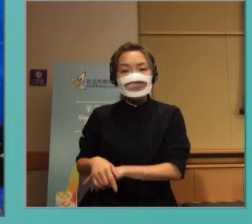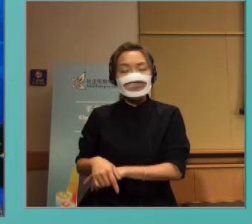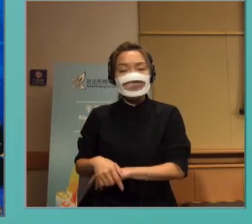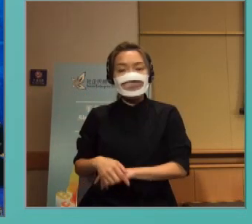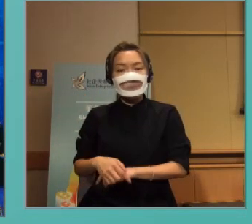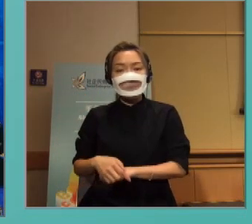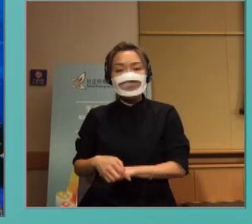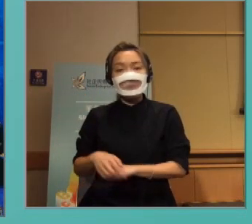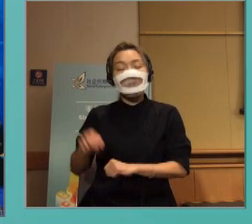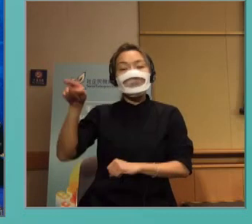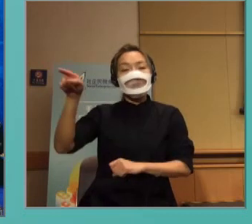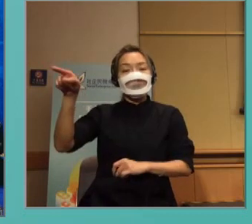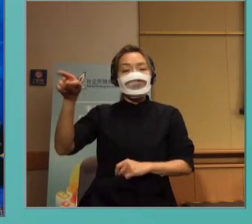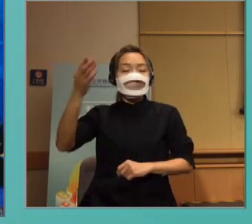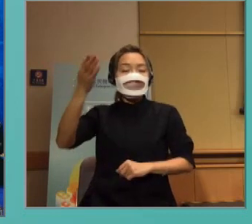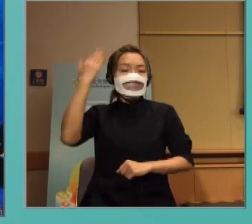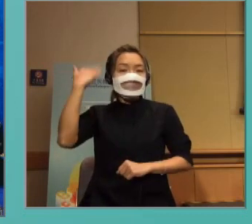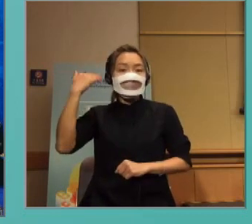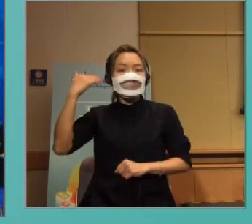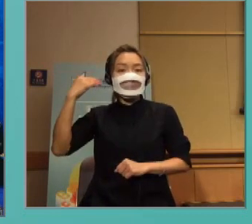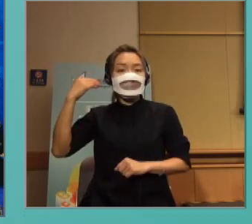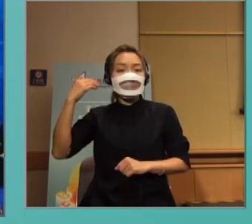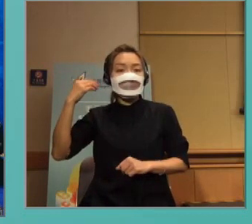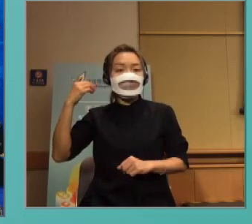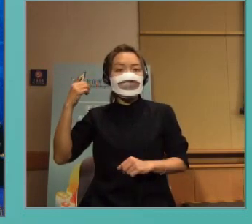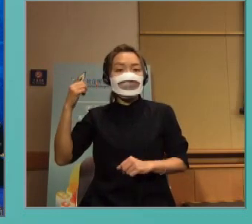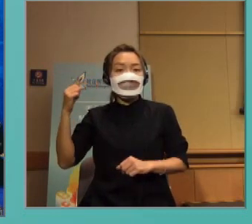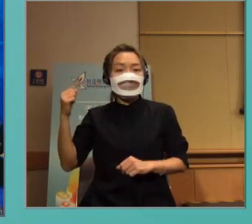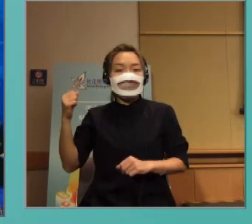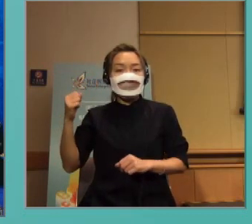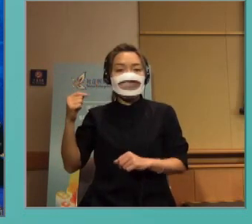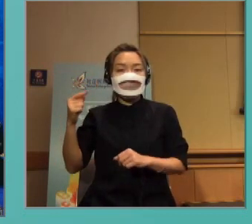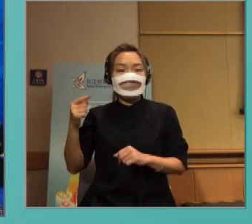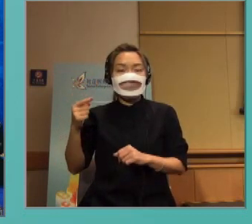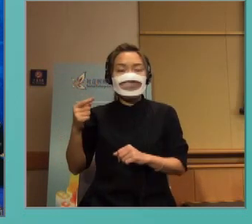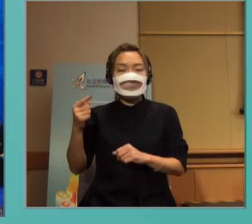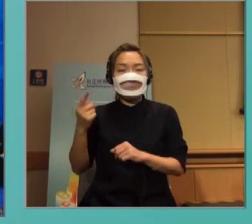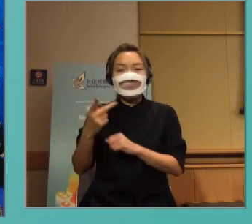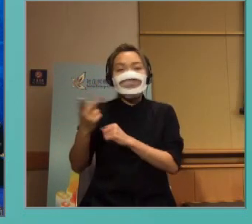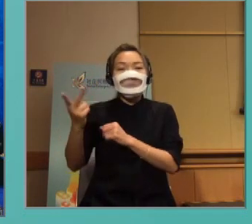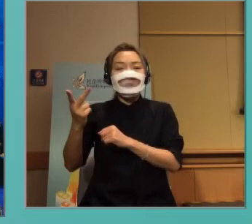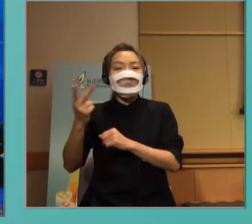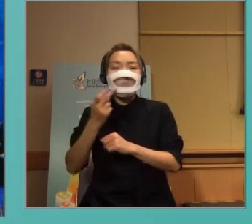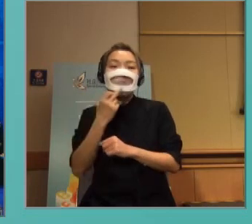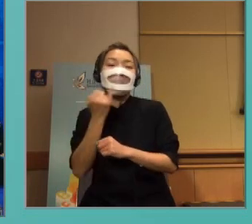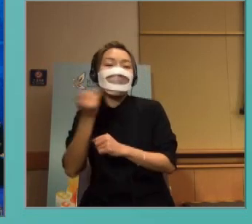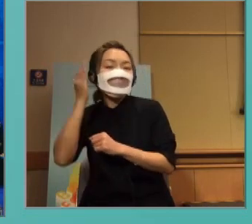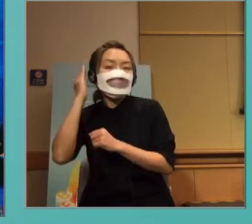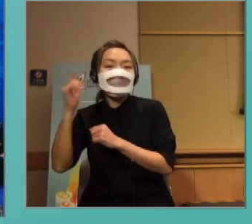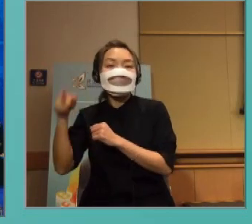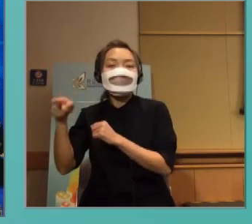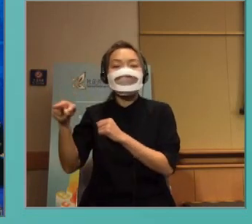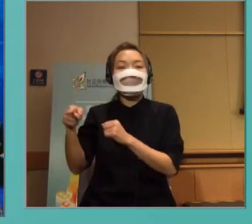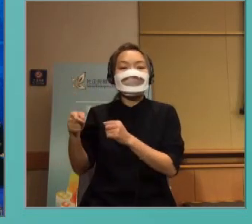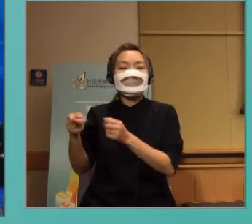with me bringing this up. But one of the key features about that company is he also wrote the structured product code. And as a result, we have a lot